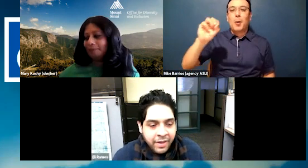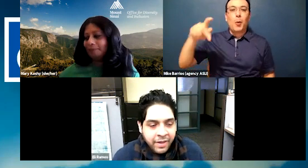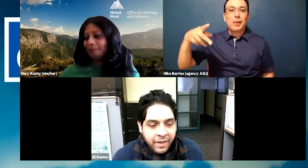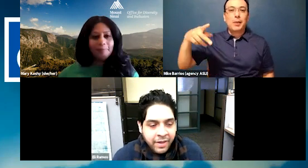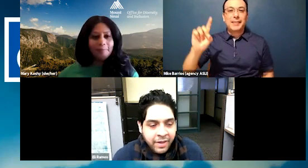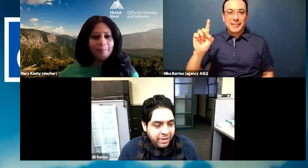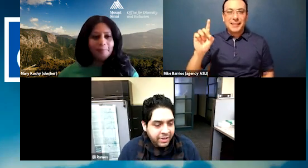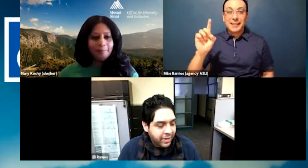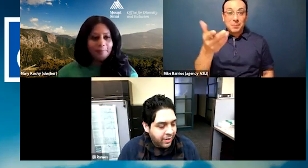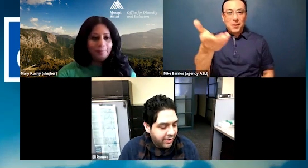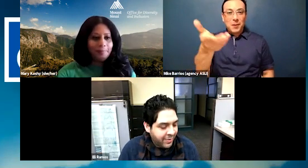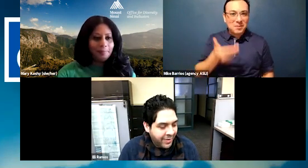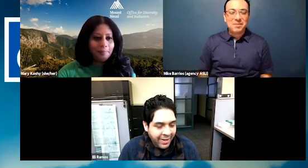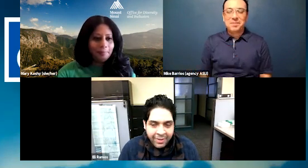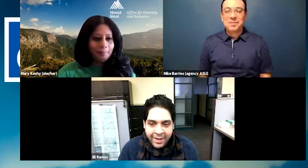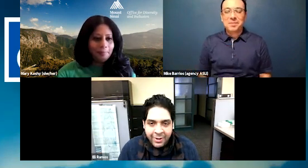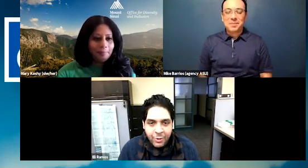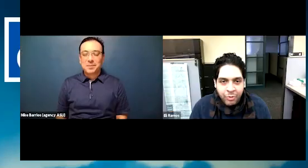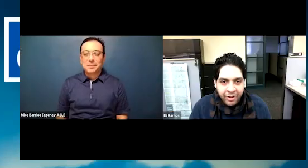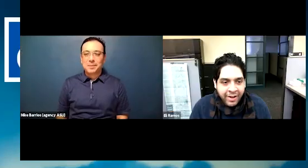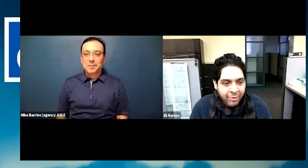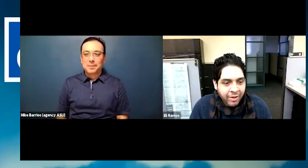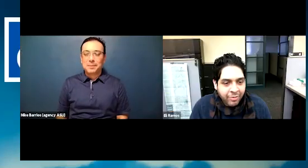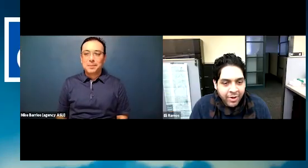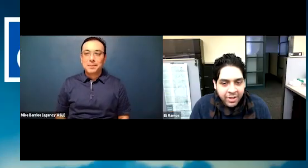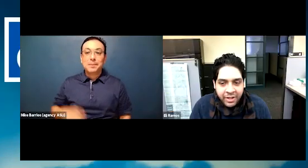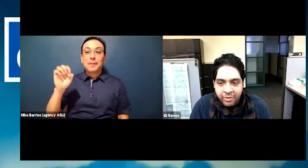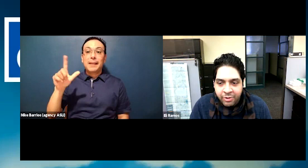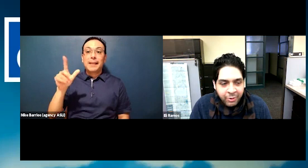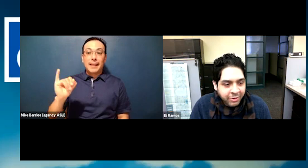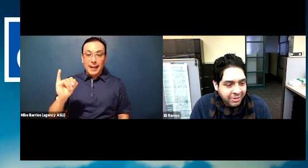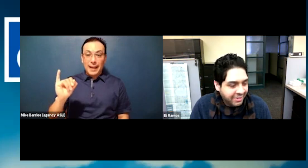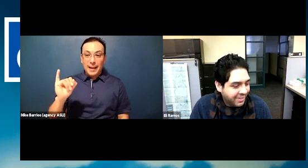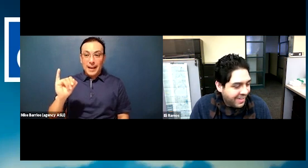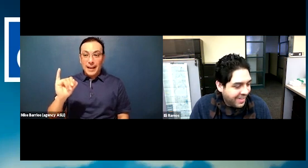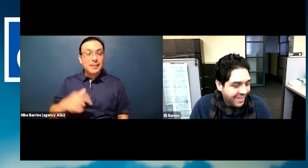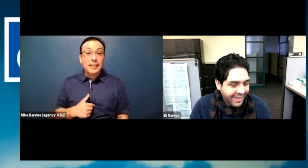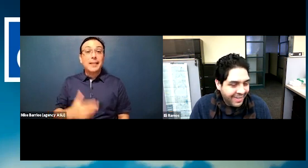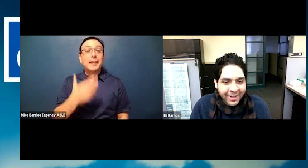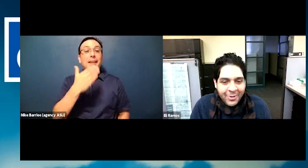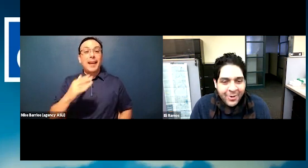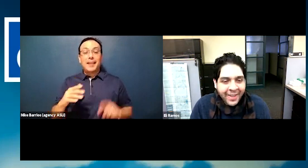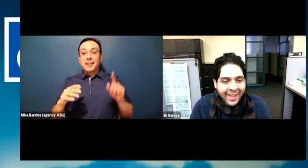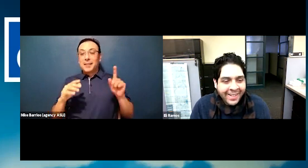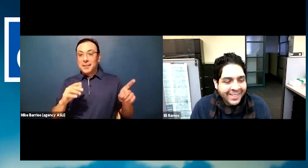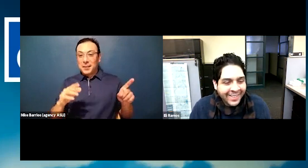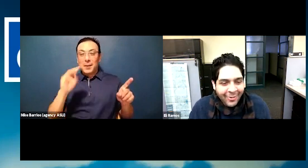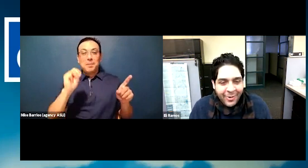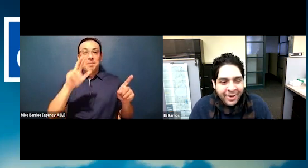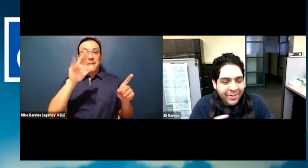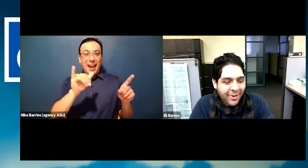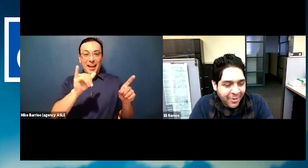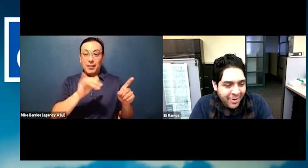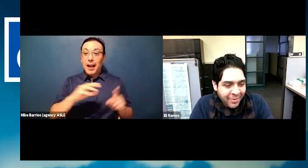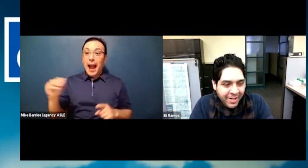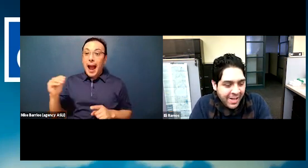right, thank you, Mary. And thank you, Sinai, for that funky interlude. Definitely enjoyed that. Great